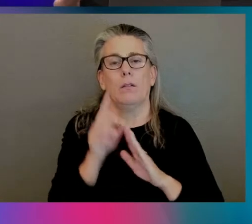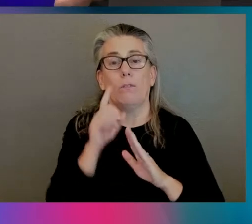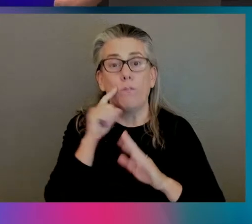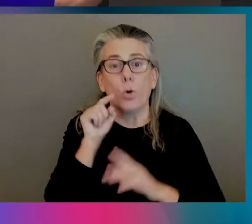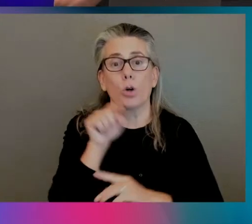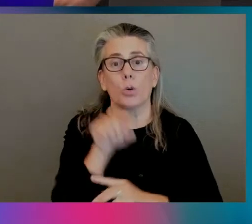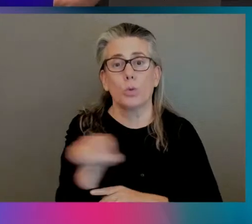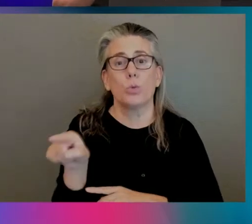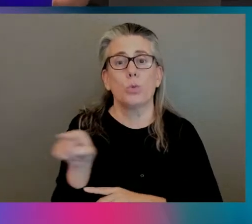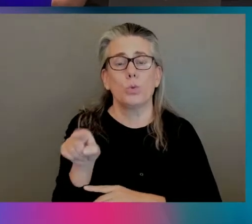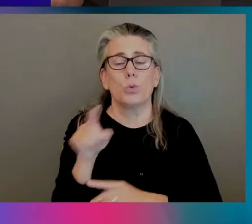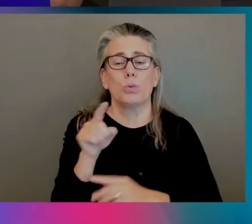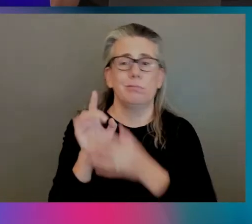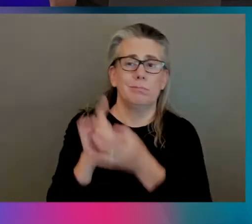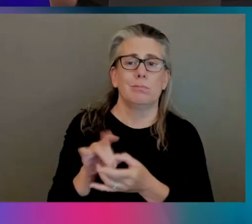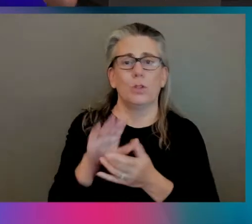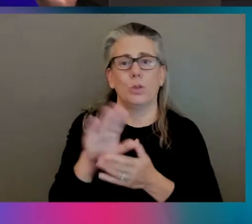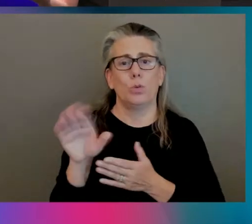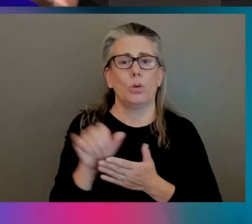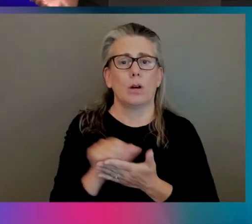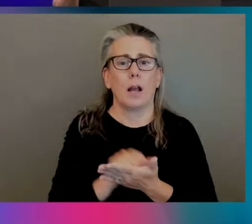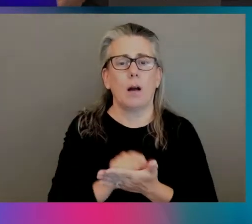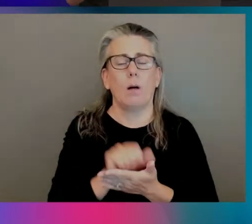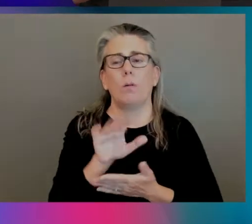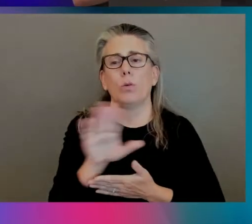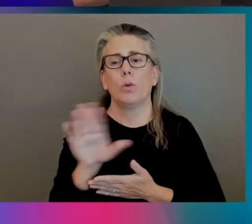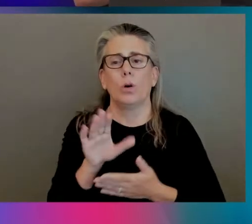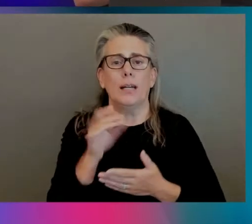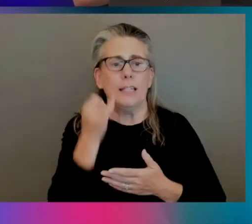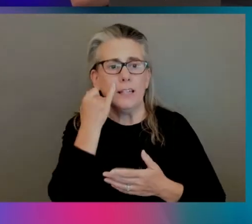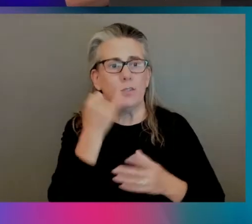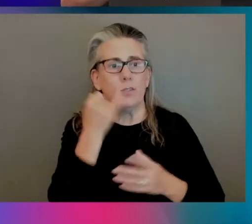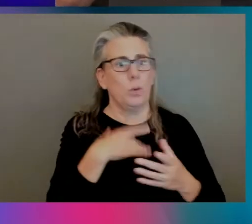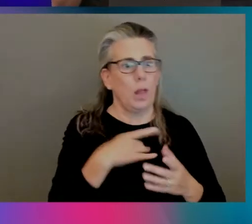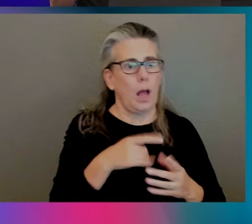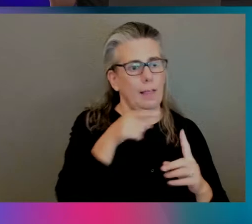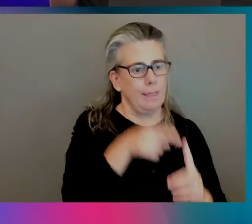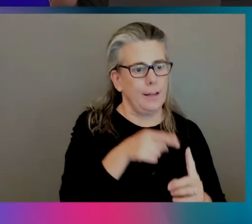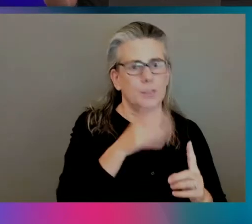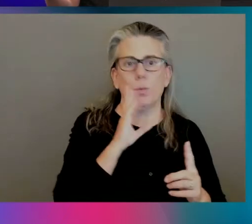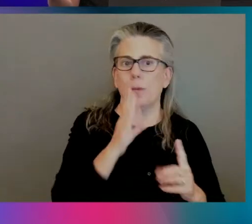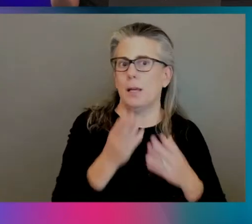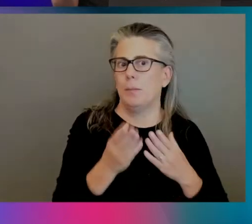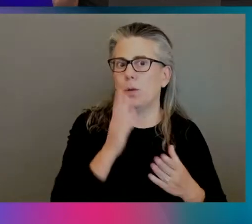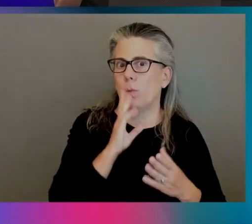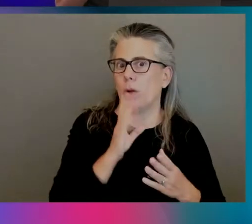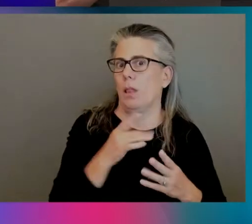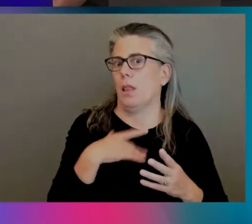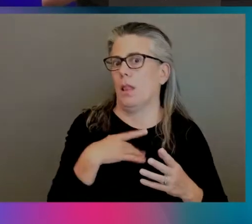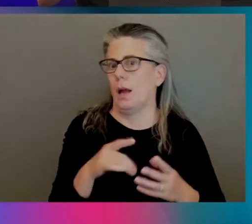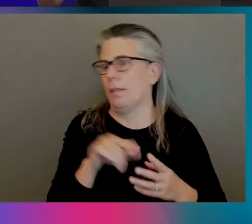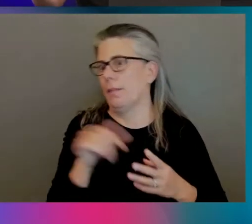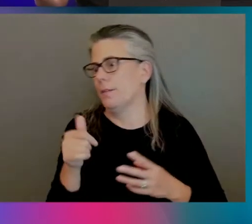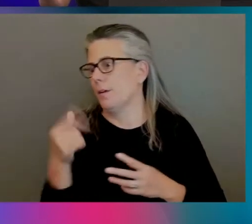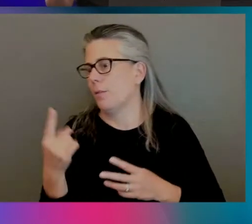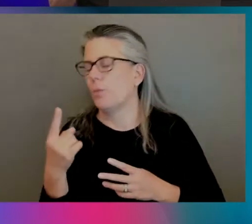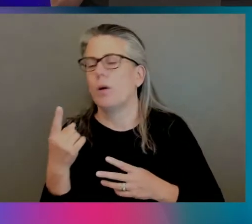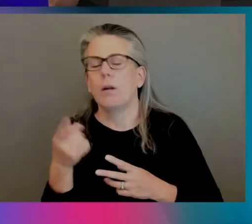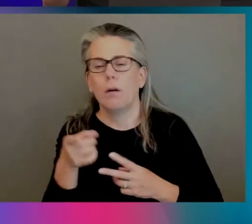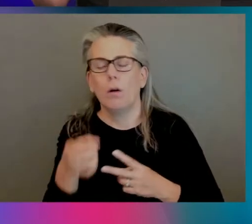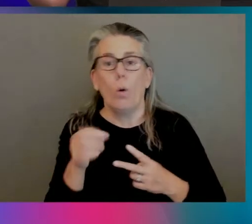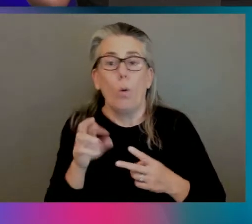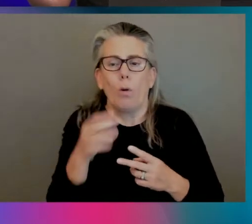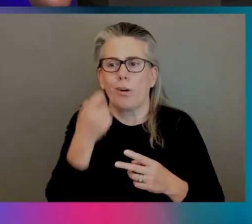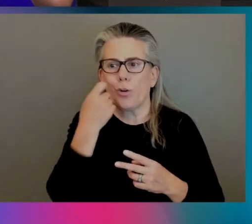vends recommendations for, like, if you like this, you might also like this. Or you as a person, based on your recent activity, here's